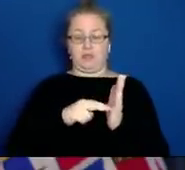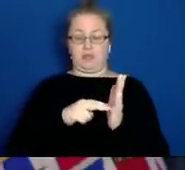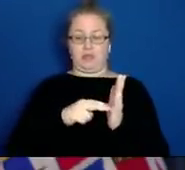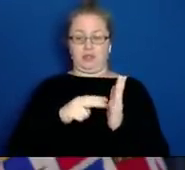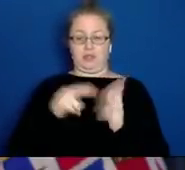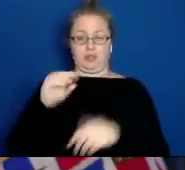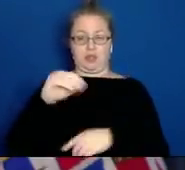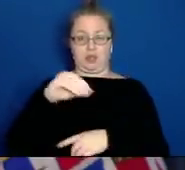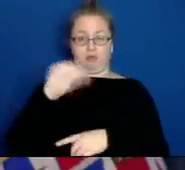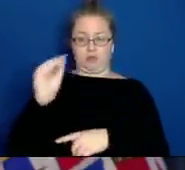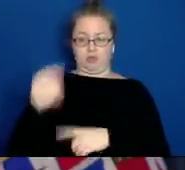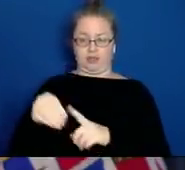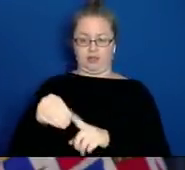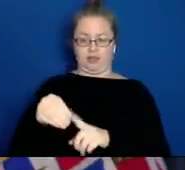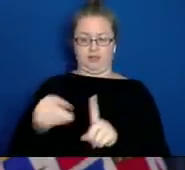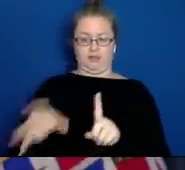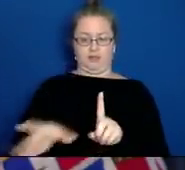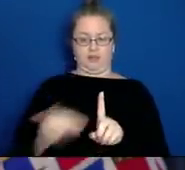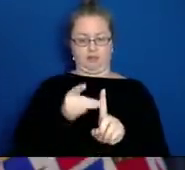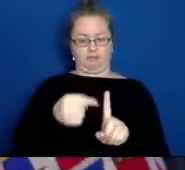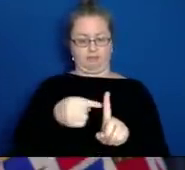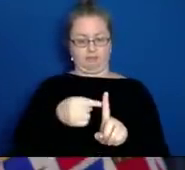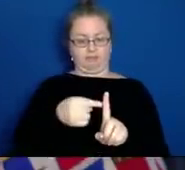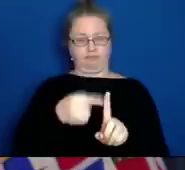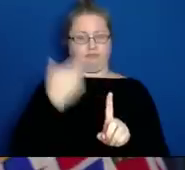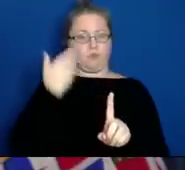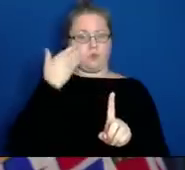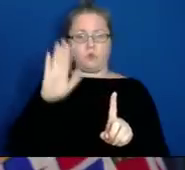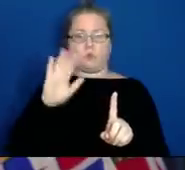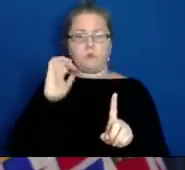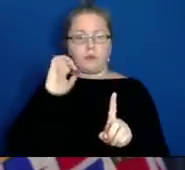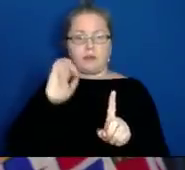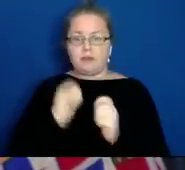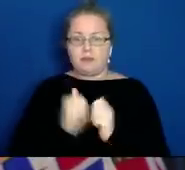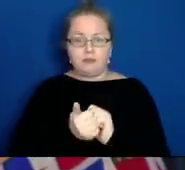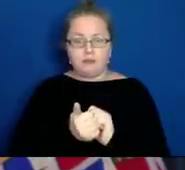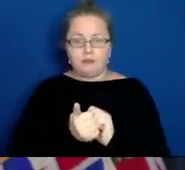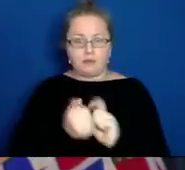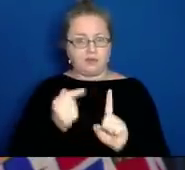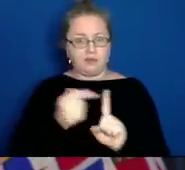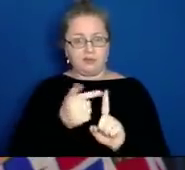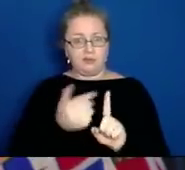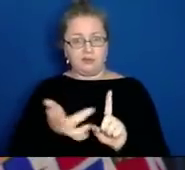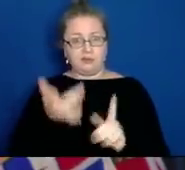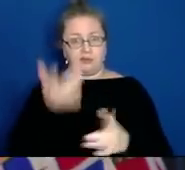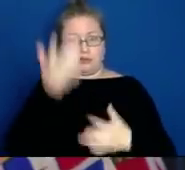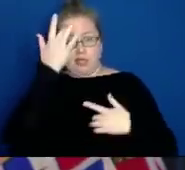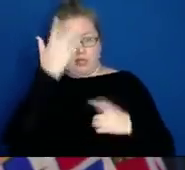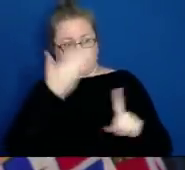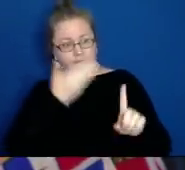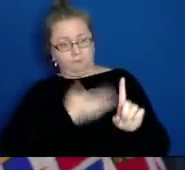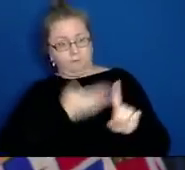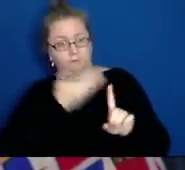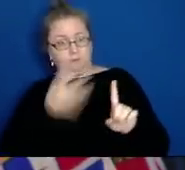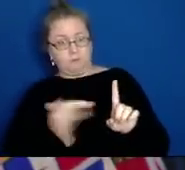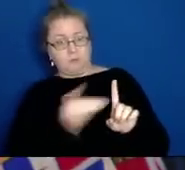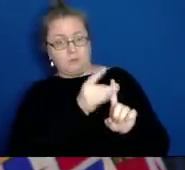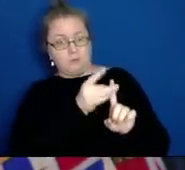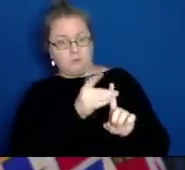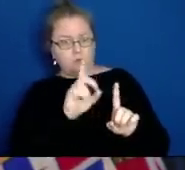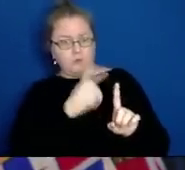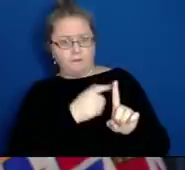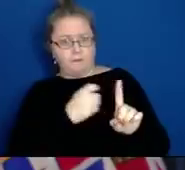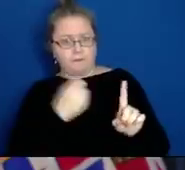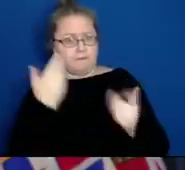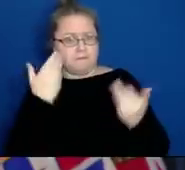where we cannot link them to a known case or a cluster, and being able to follow up and stop